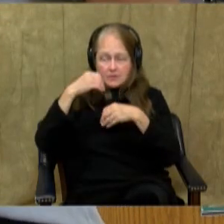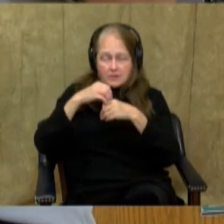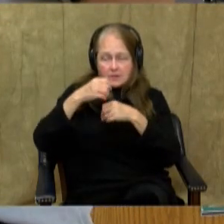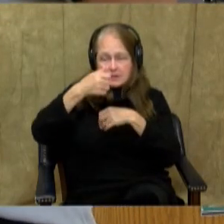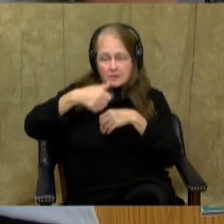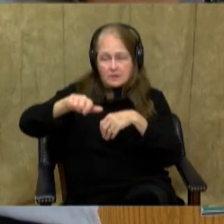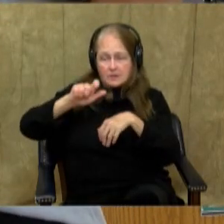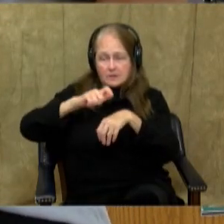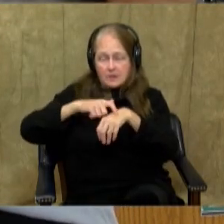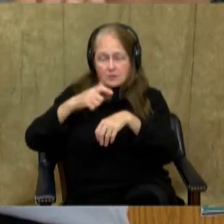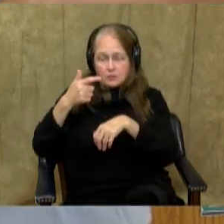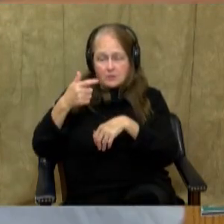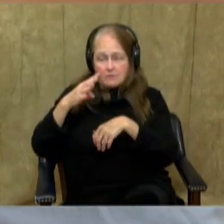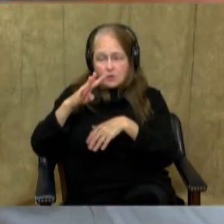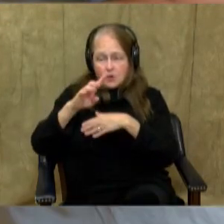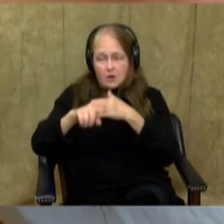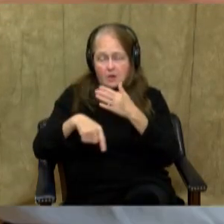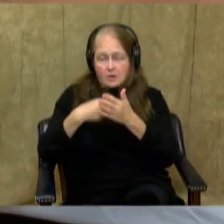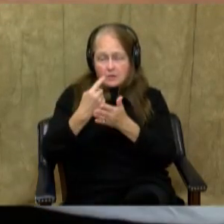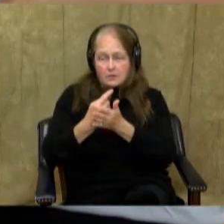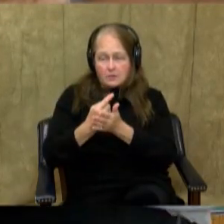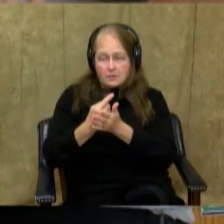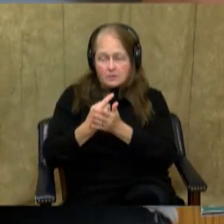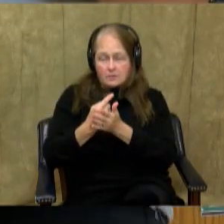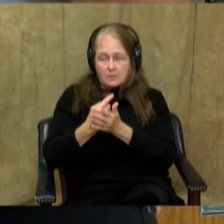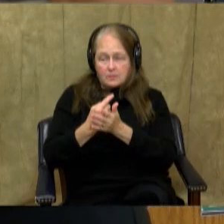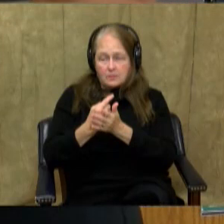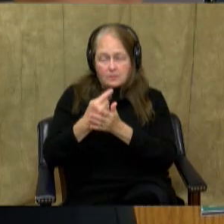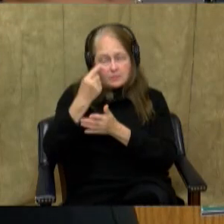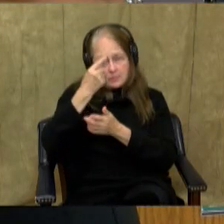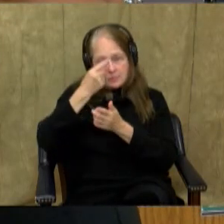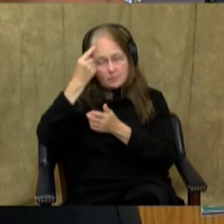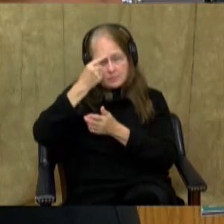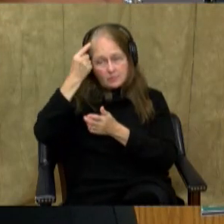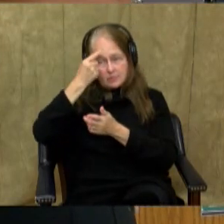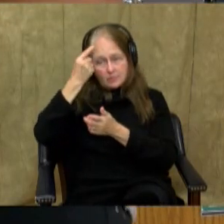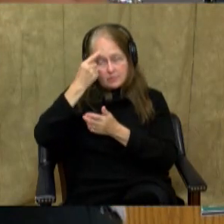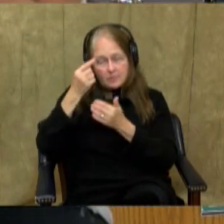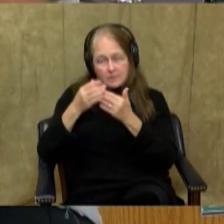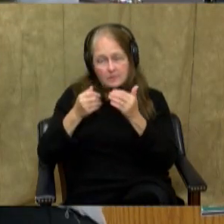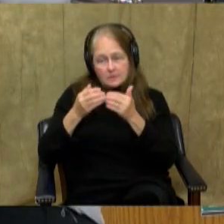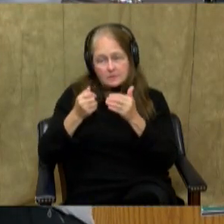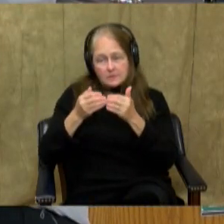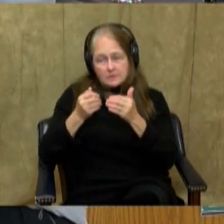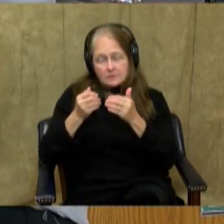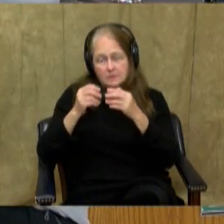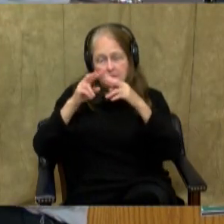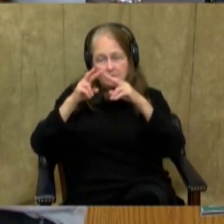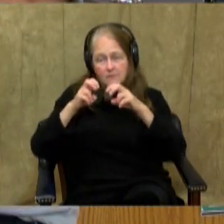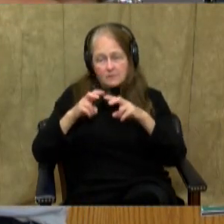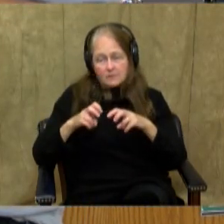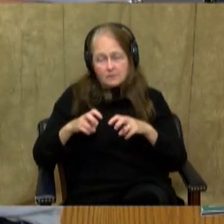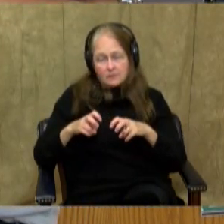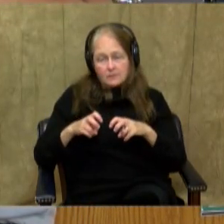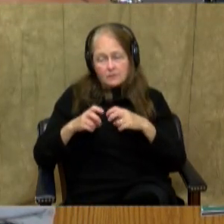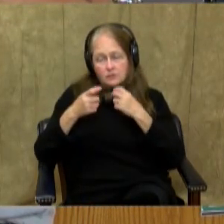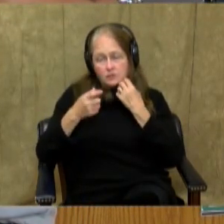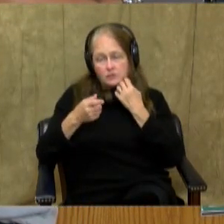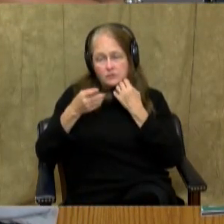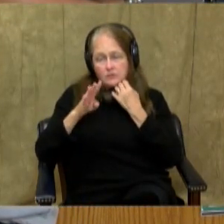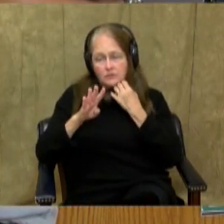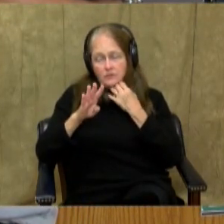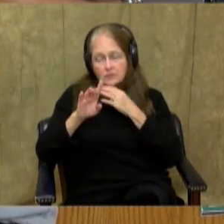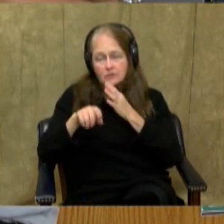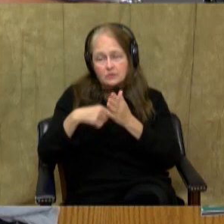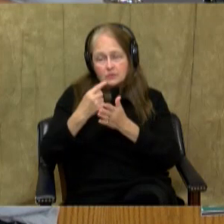any 24-hour period? Let's think about it. This is easy to figure out. If it takes 24 hours for